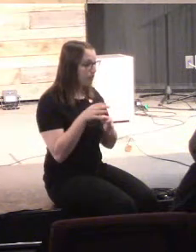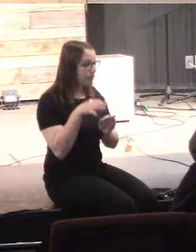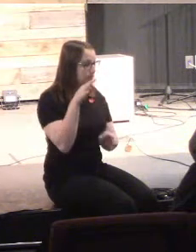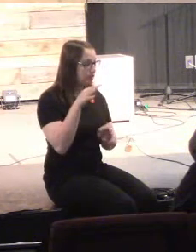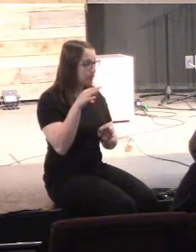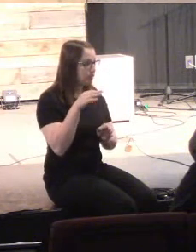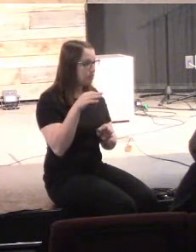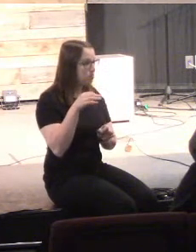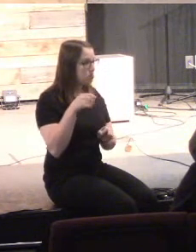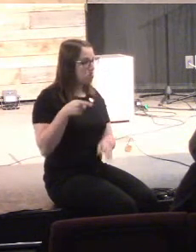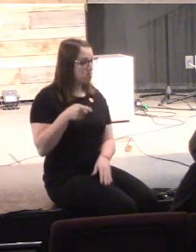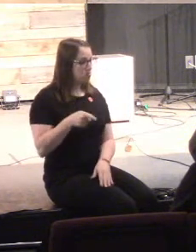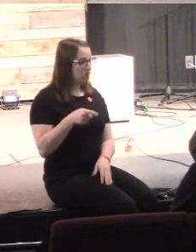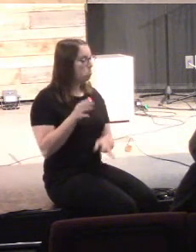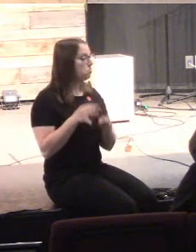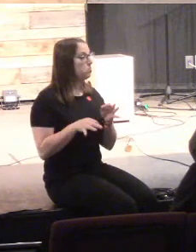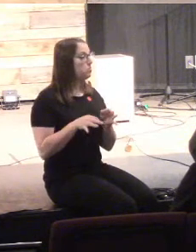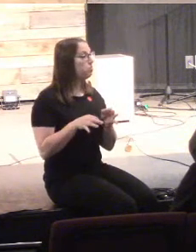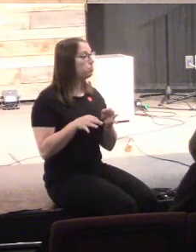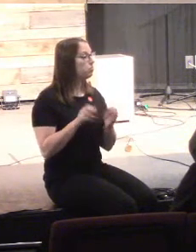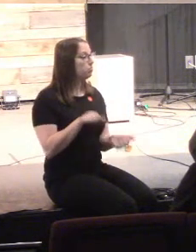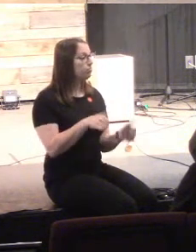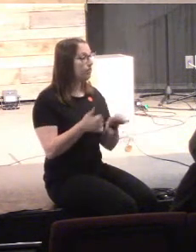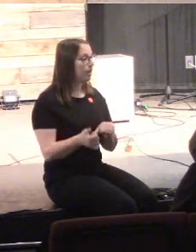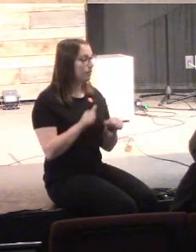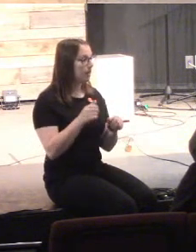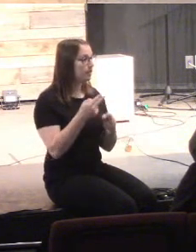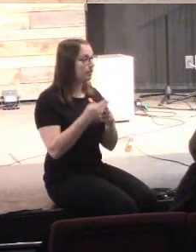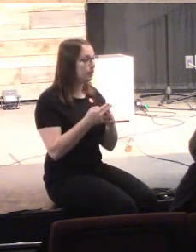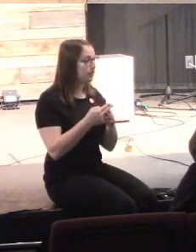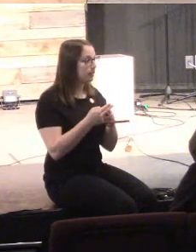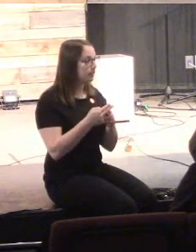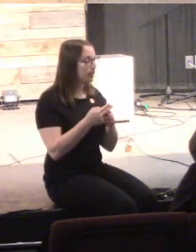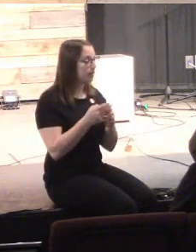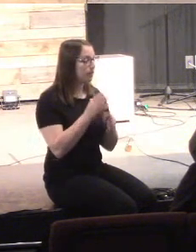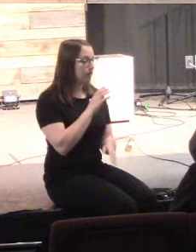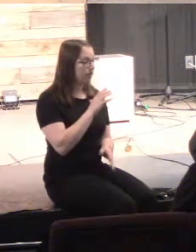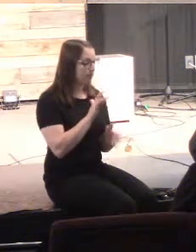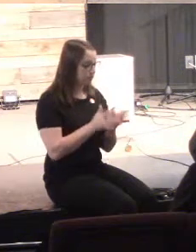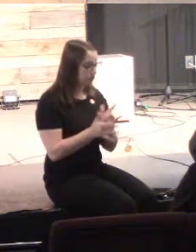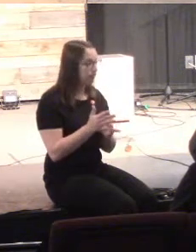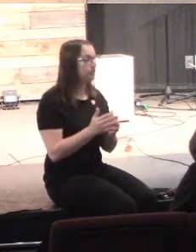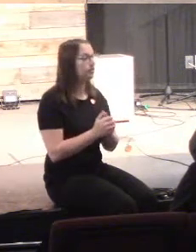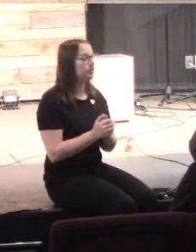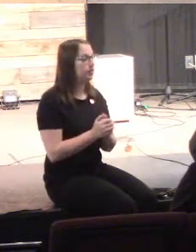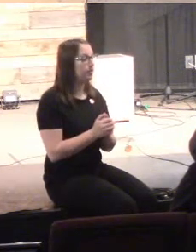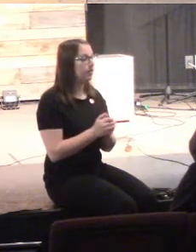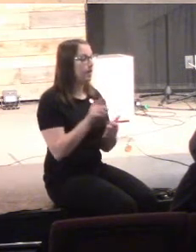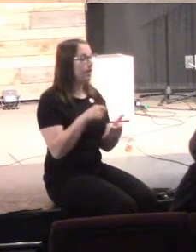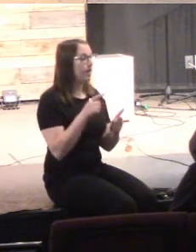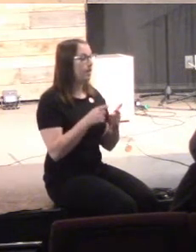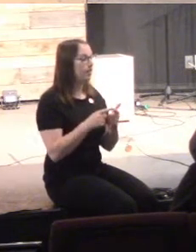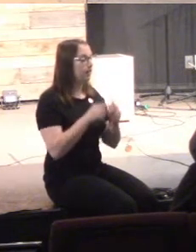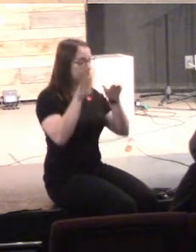been baptized in the name of the Lord Jesus. Then Peter and John placed their hands on them, and they received the Holy Spirit.